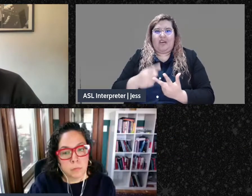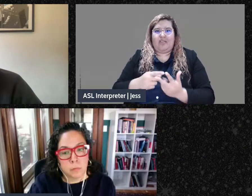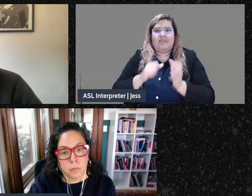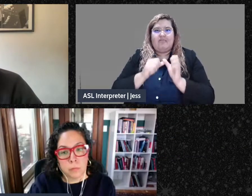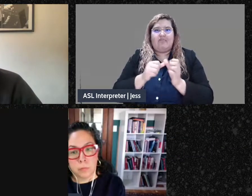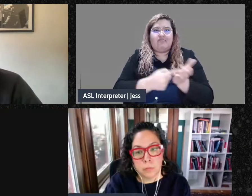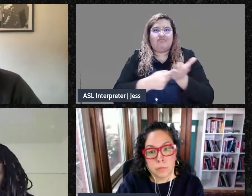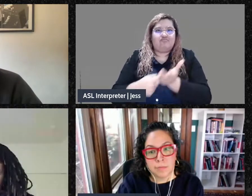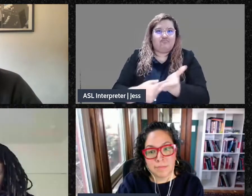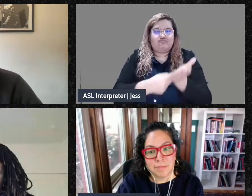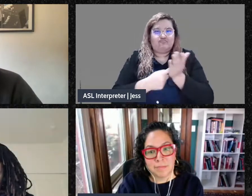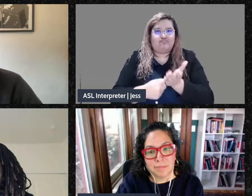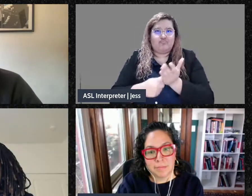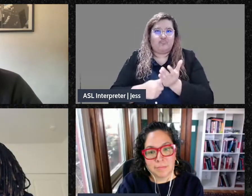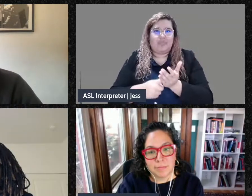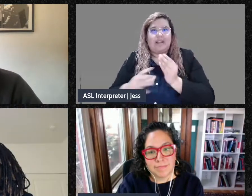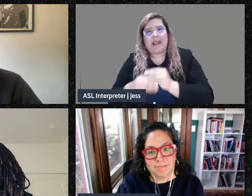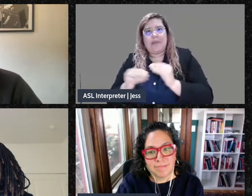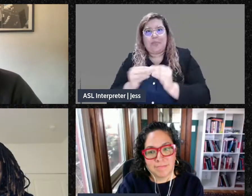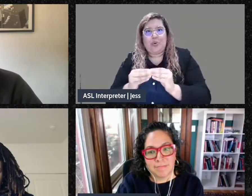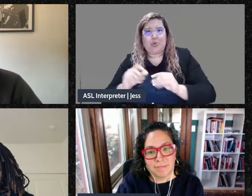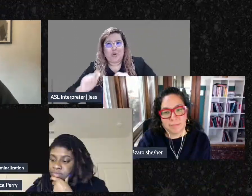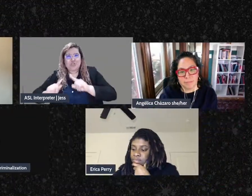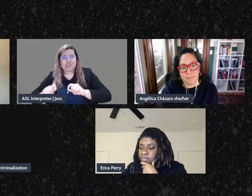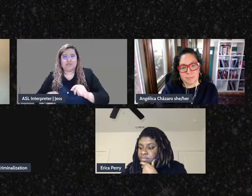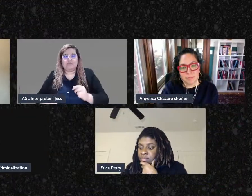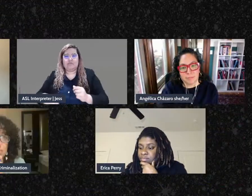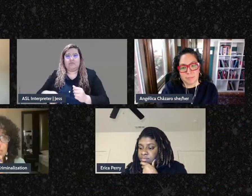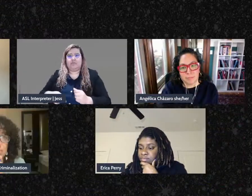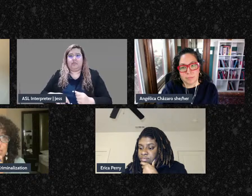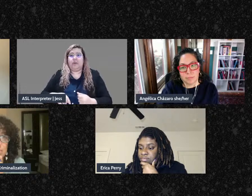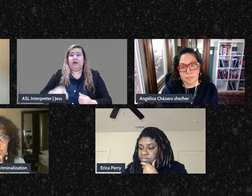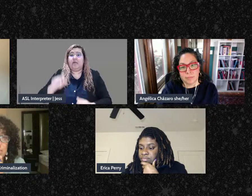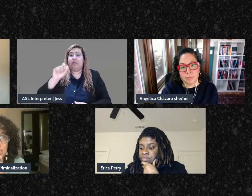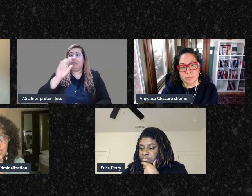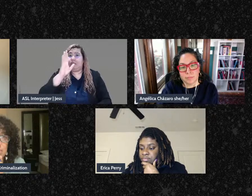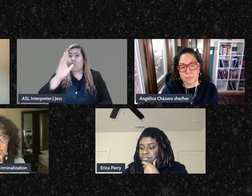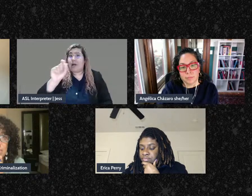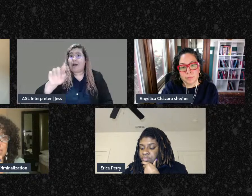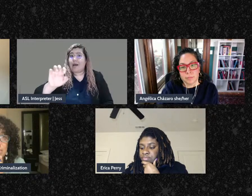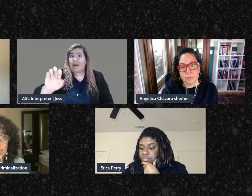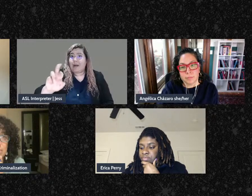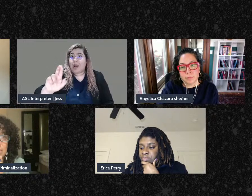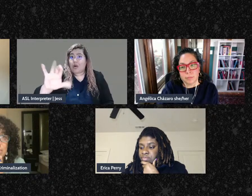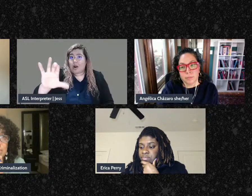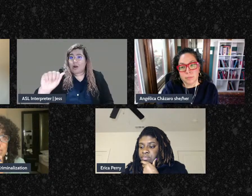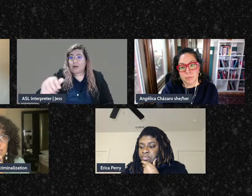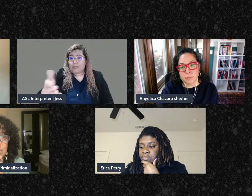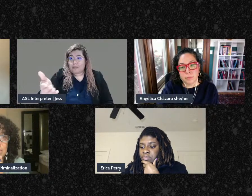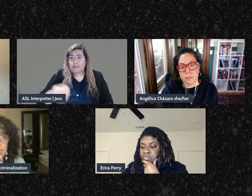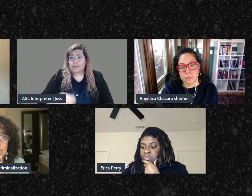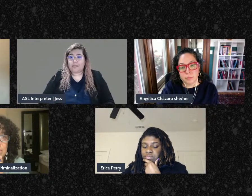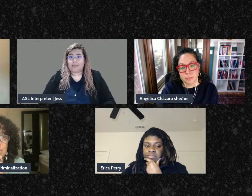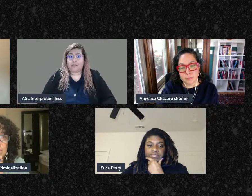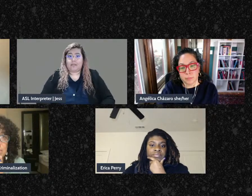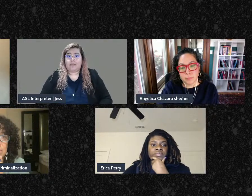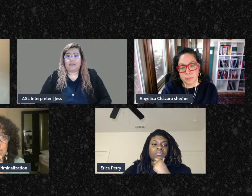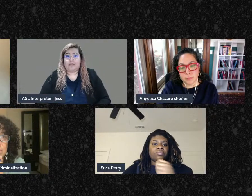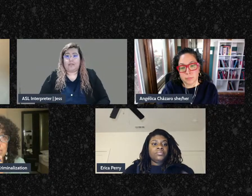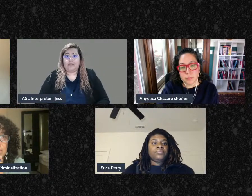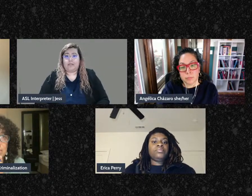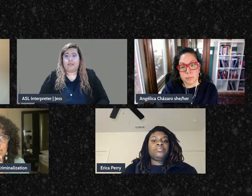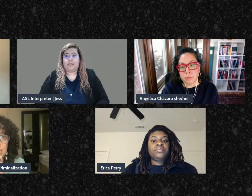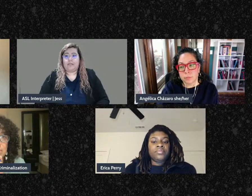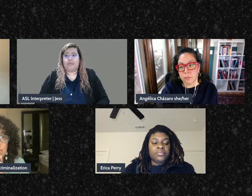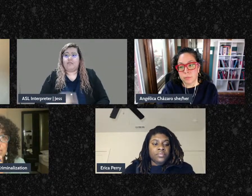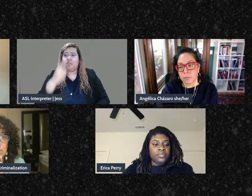about some follow-up questions. But I wanted to start with Erica. My question for Erica is, would you tell us about the